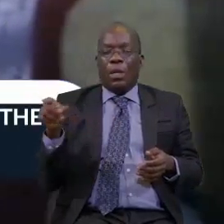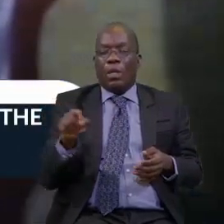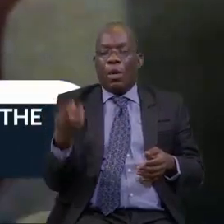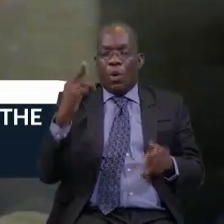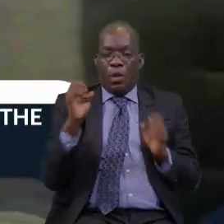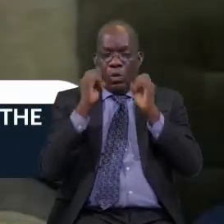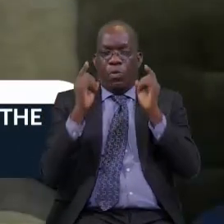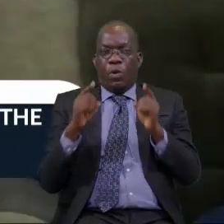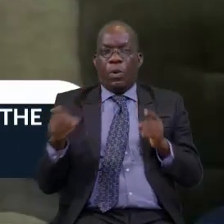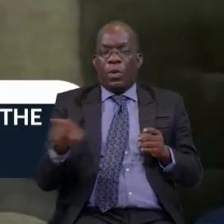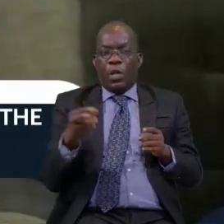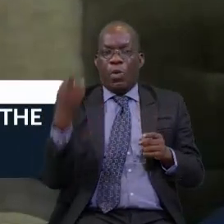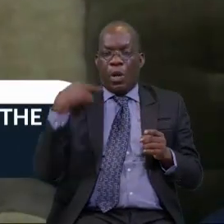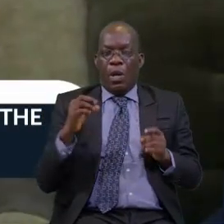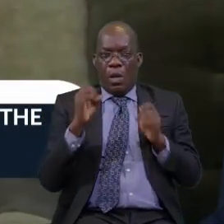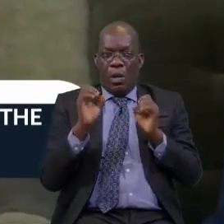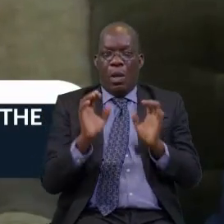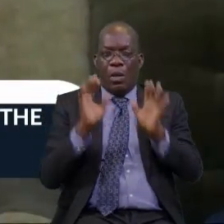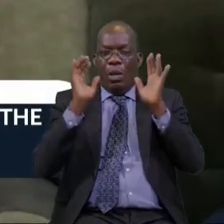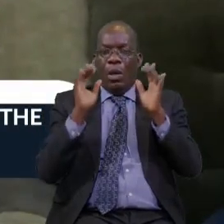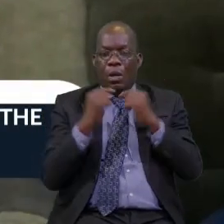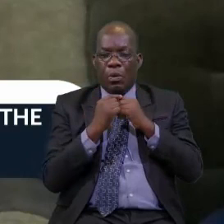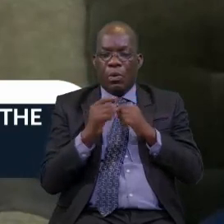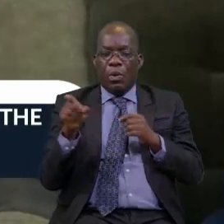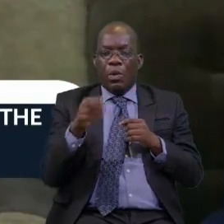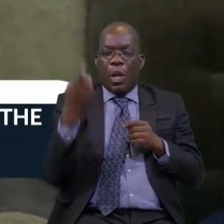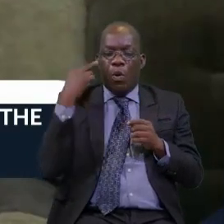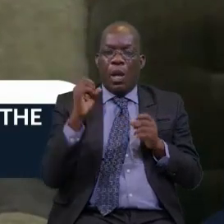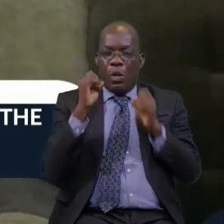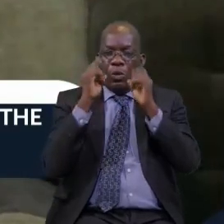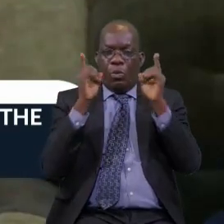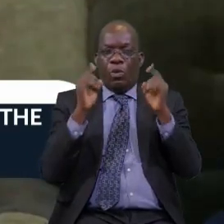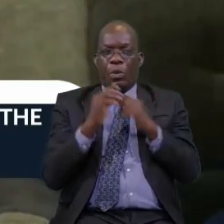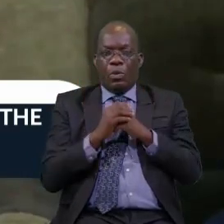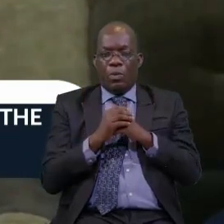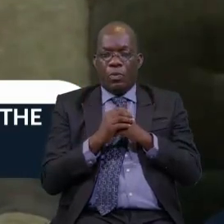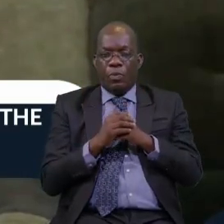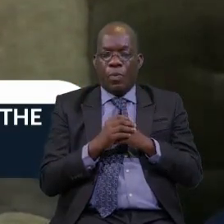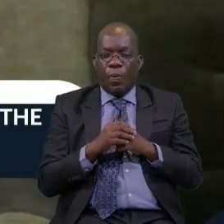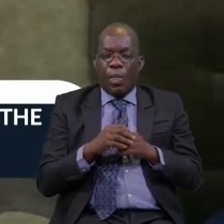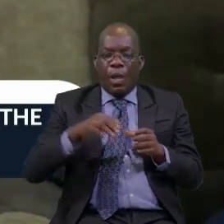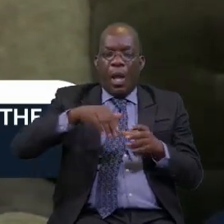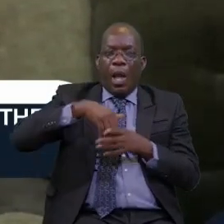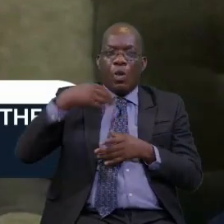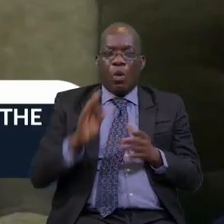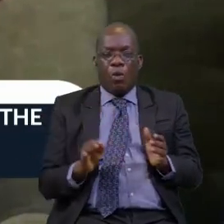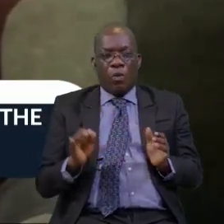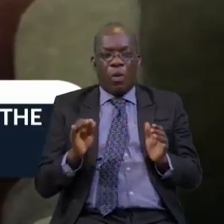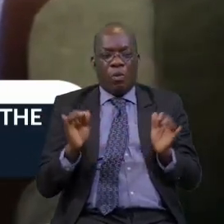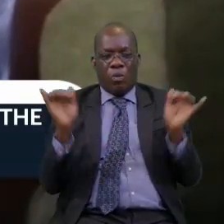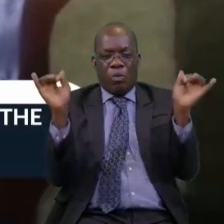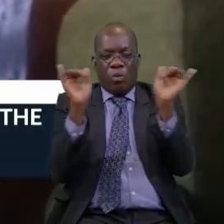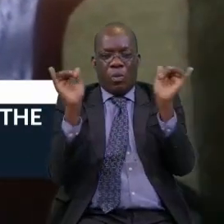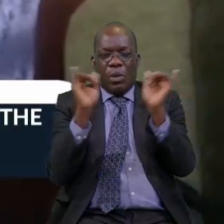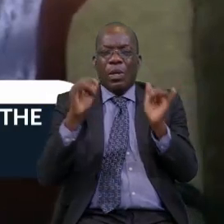were surprised, and they were amazed out of measure, saying